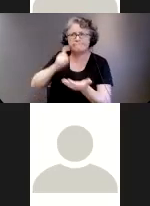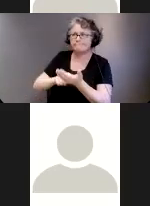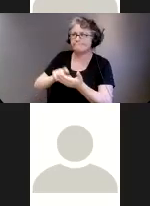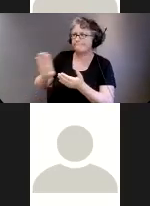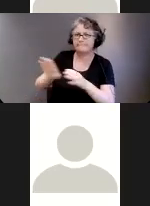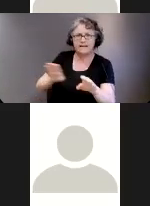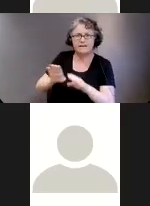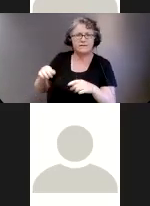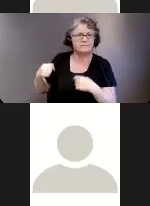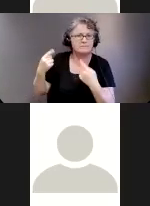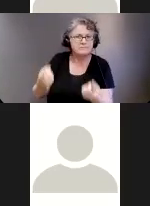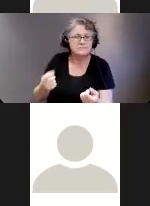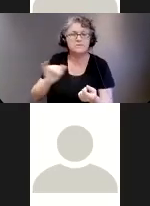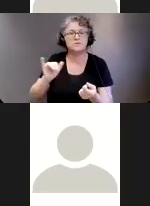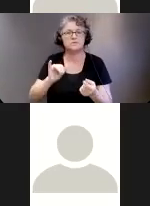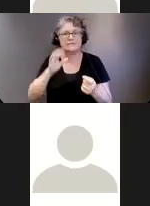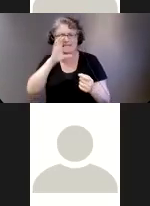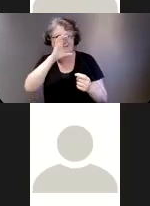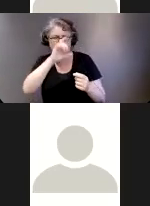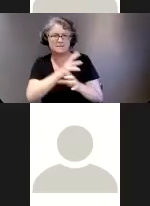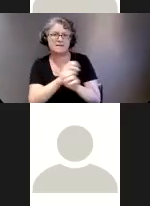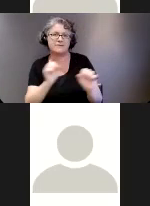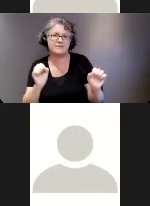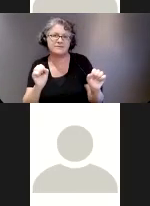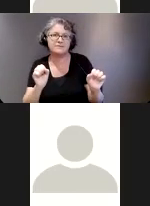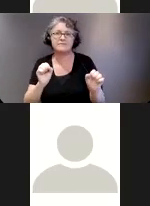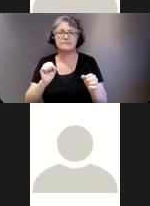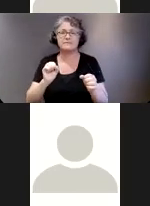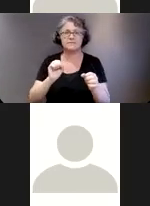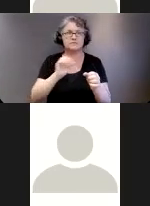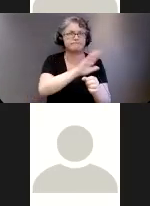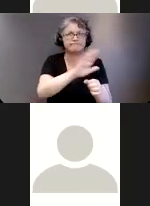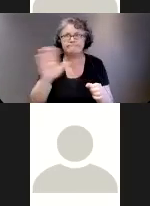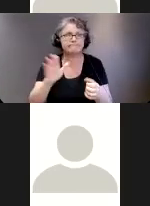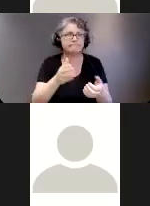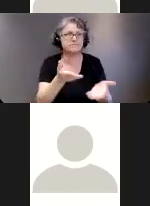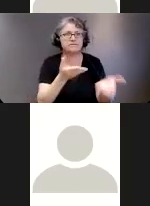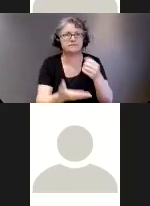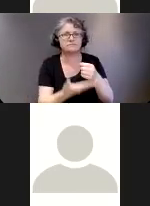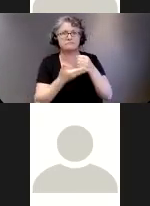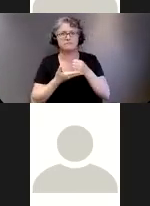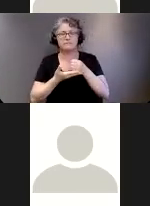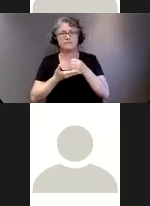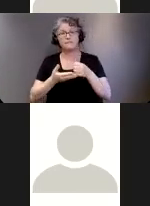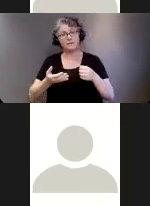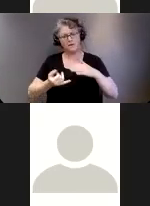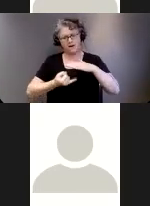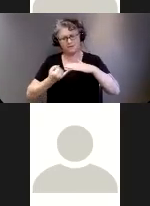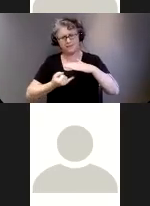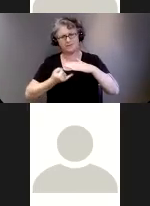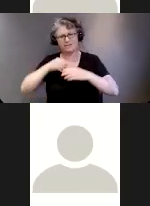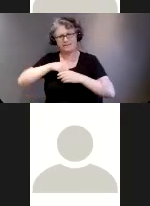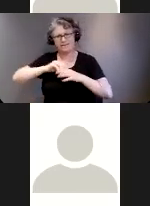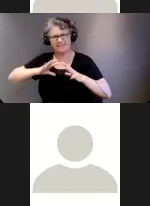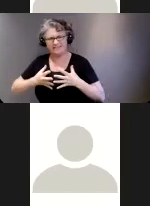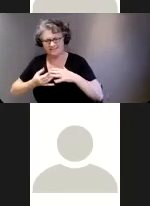behavior, and to seeking safety, engaging services. And those, isolation within isolation, we know that